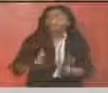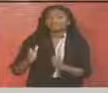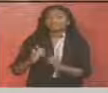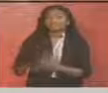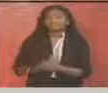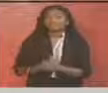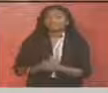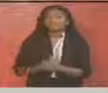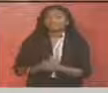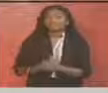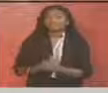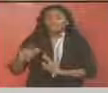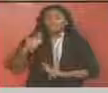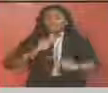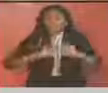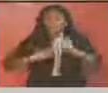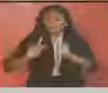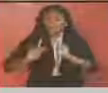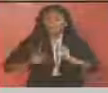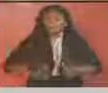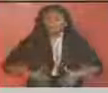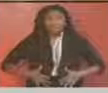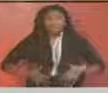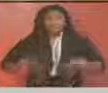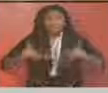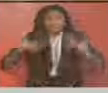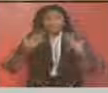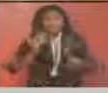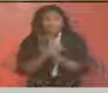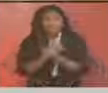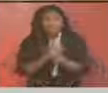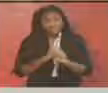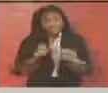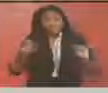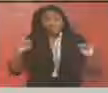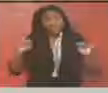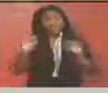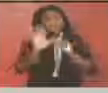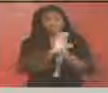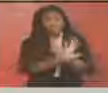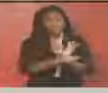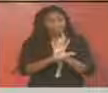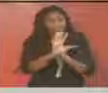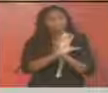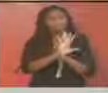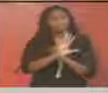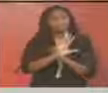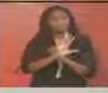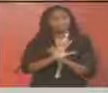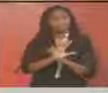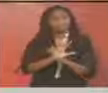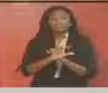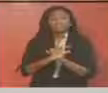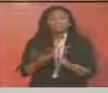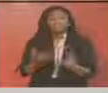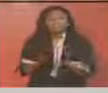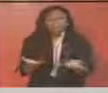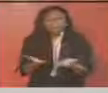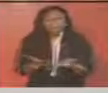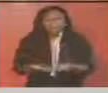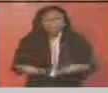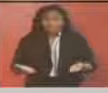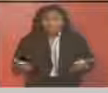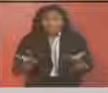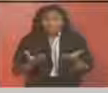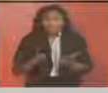saved livelihoods, and we are a country where most sectors of the country are in fact